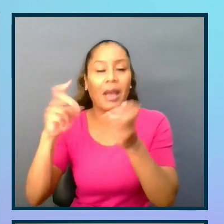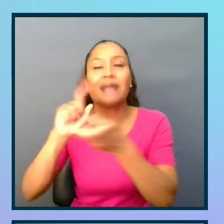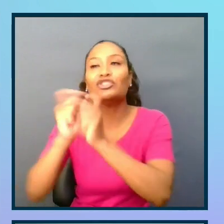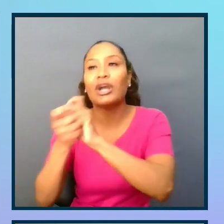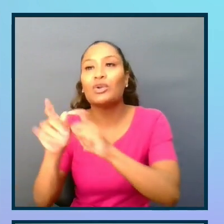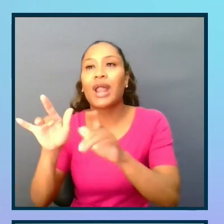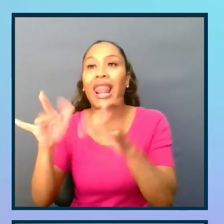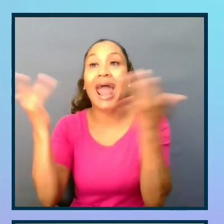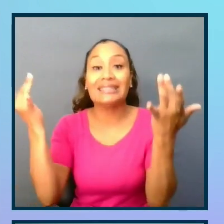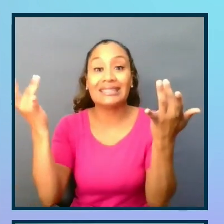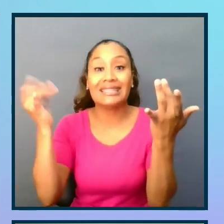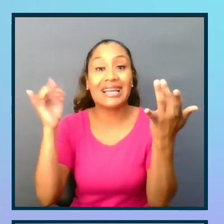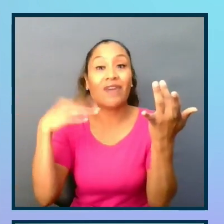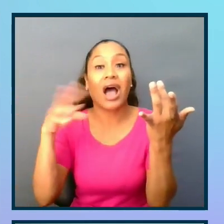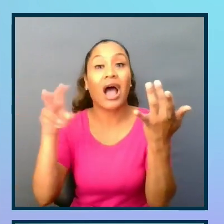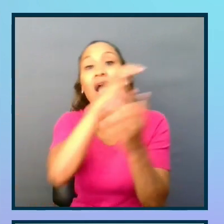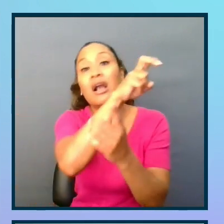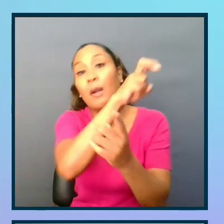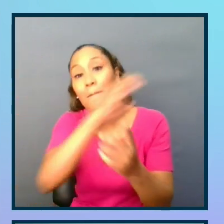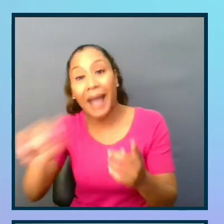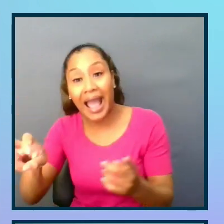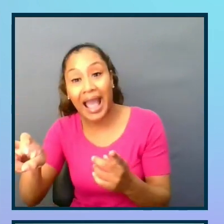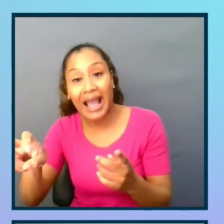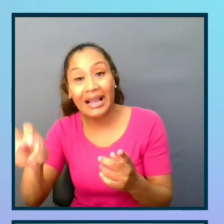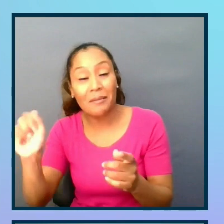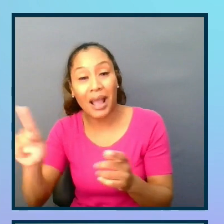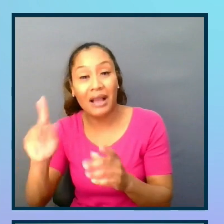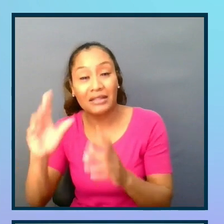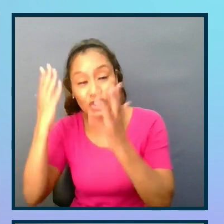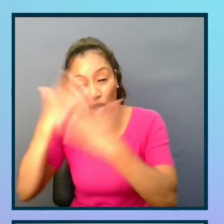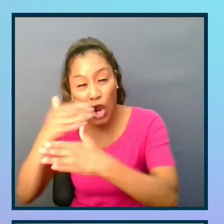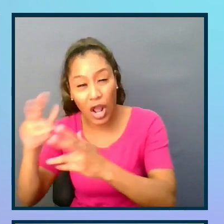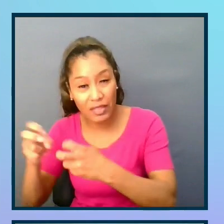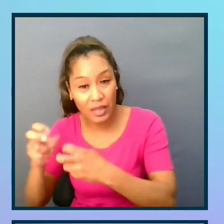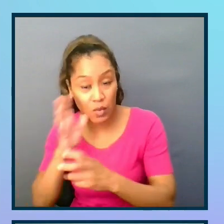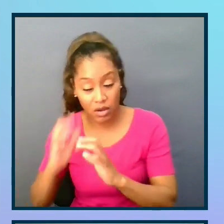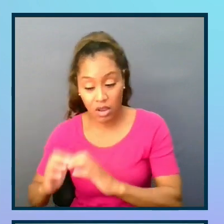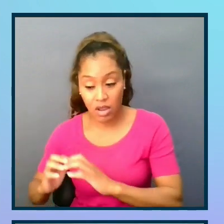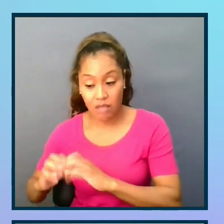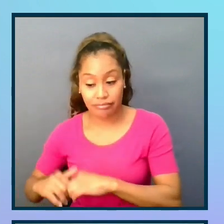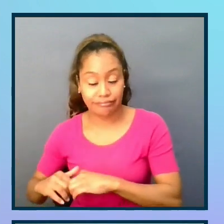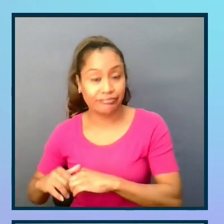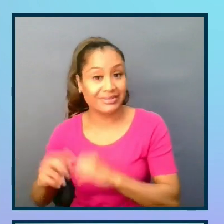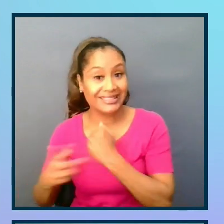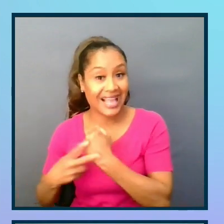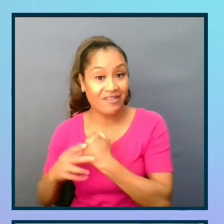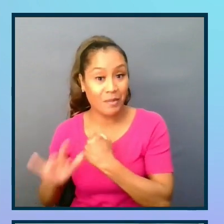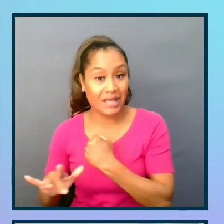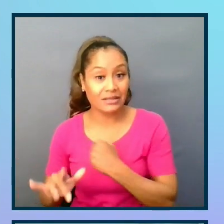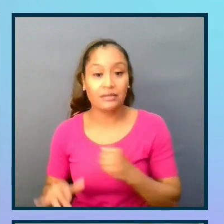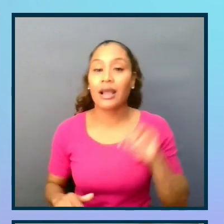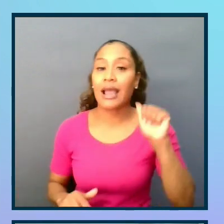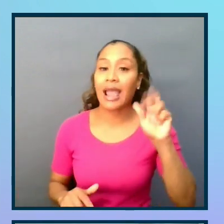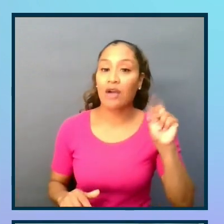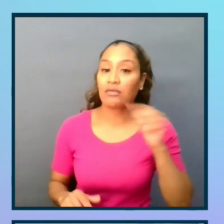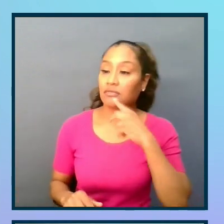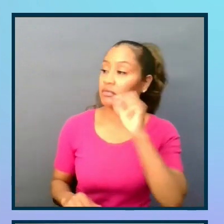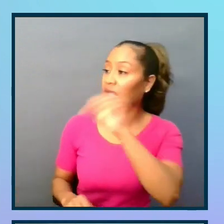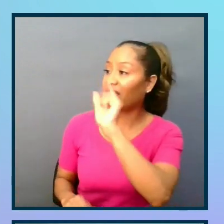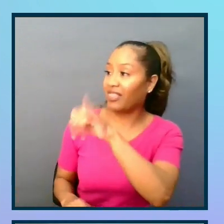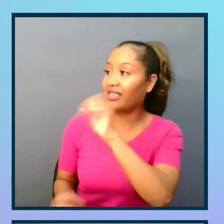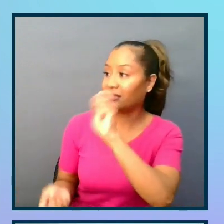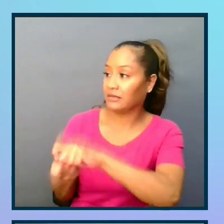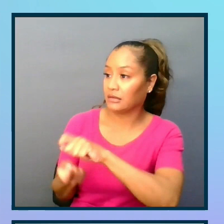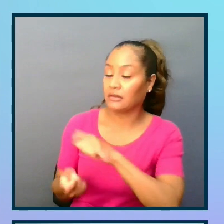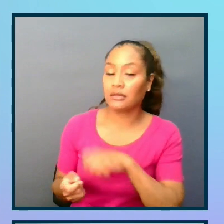if I revert that change back, does it become disabled again? Yes. Okay. Yes, cool. Exactly. Okay, so I'm going